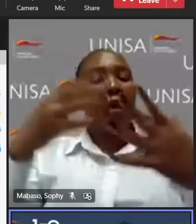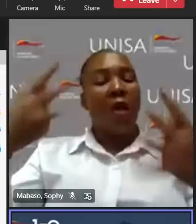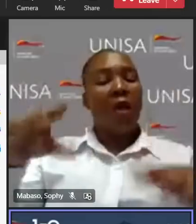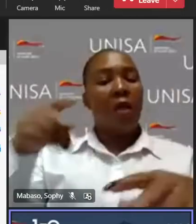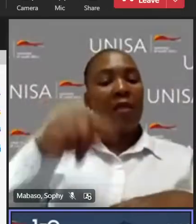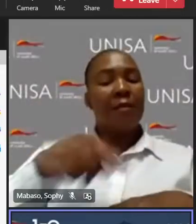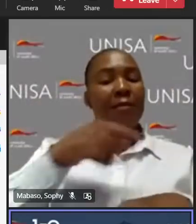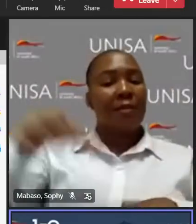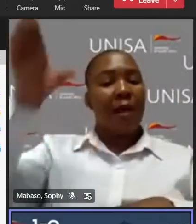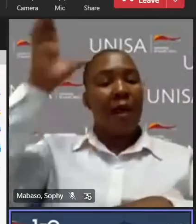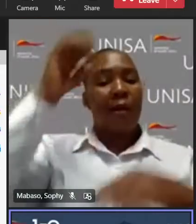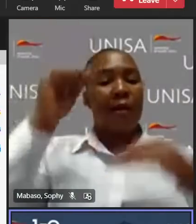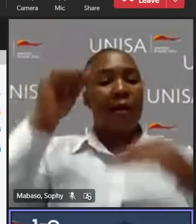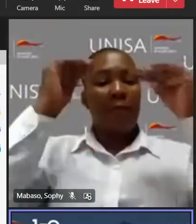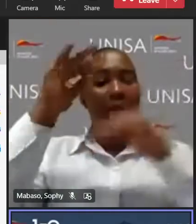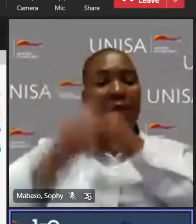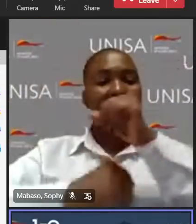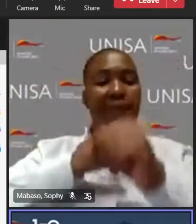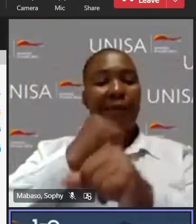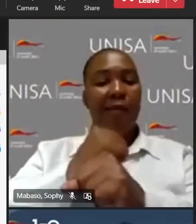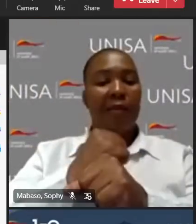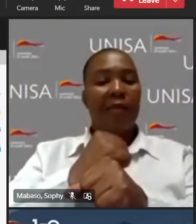add modules,